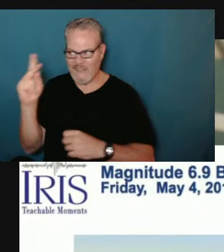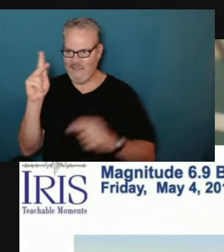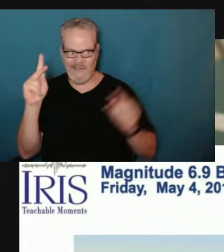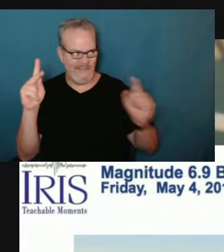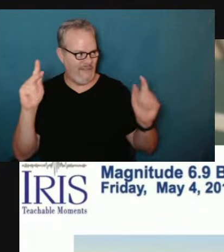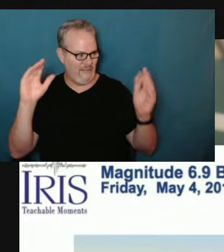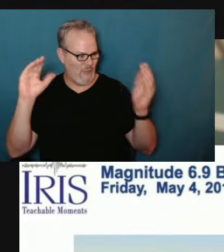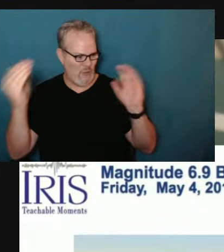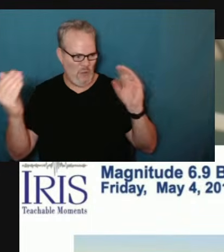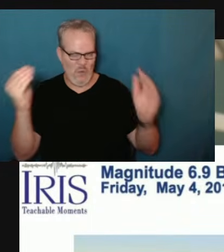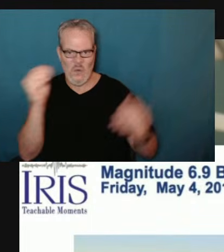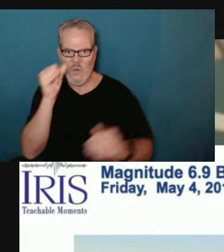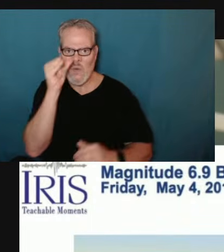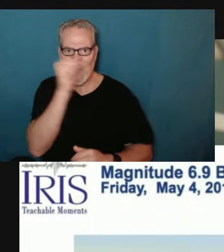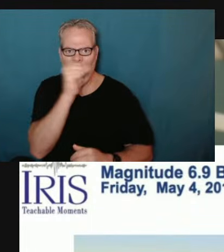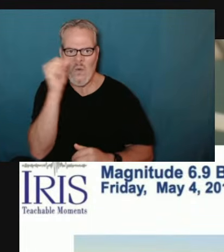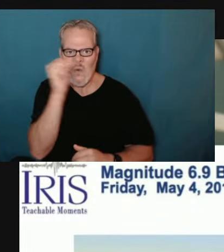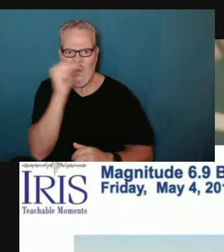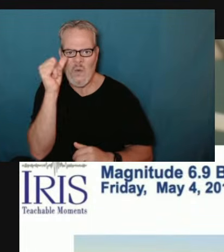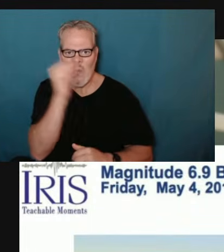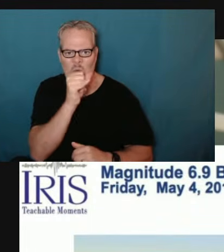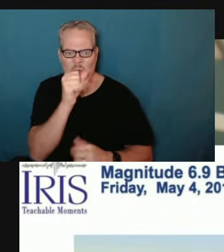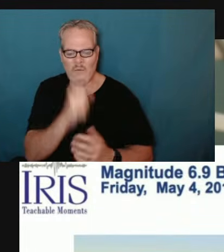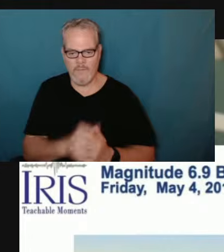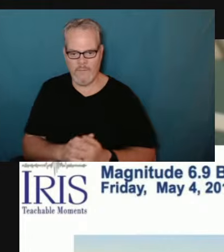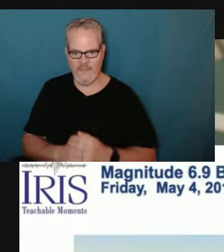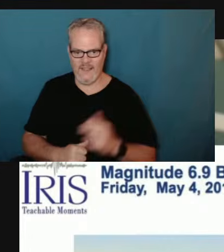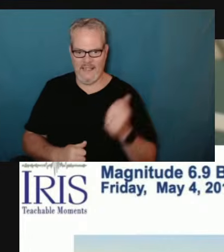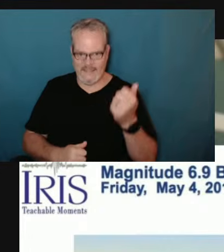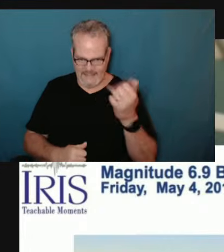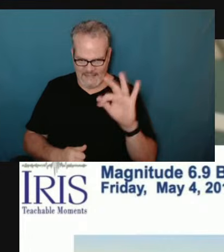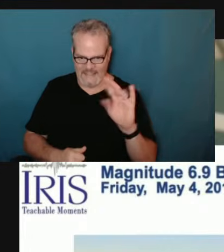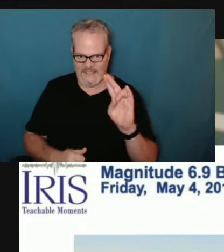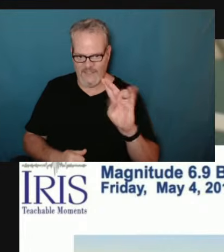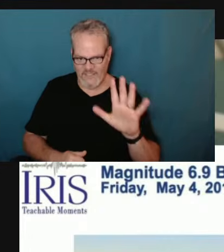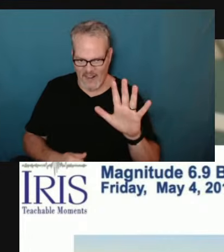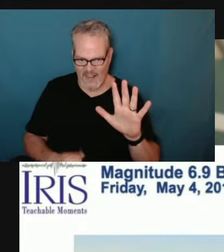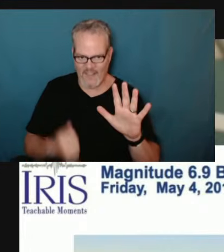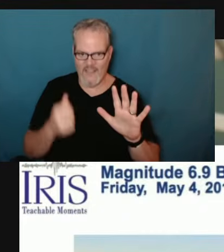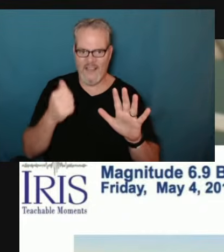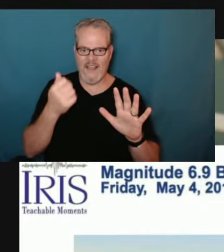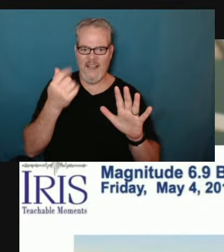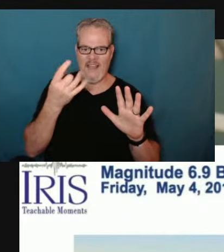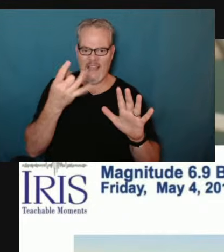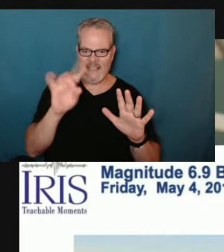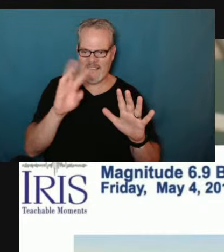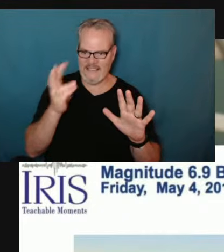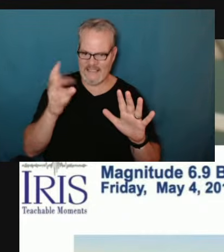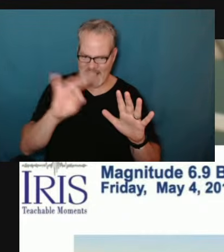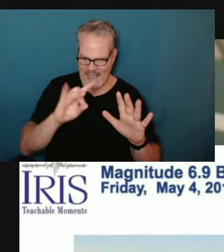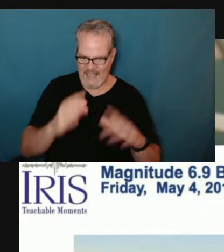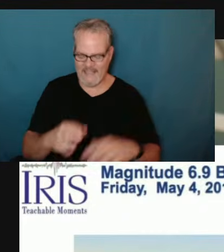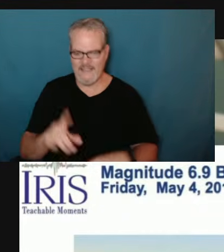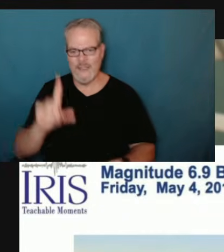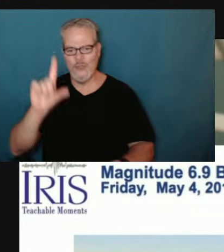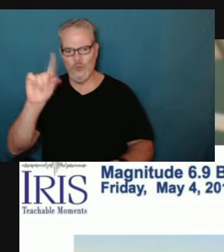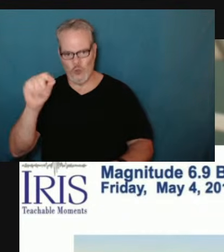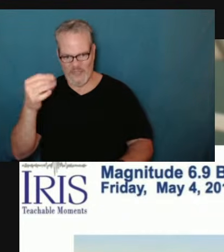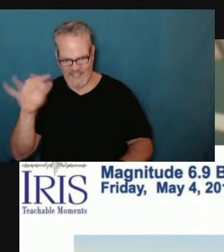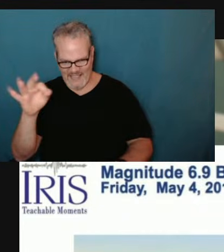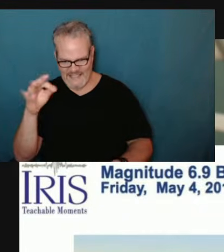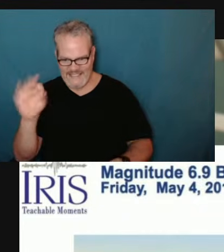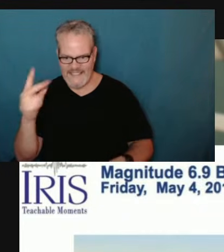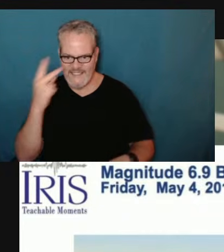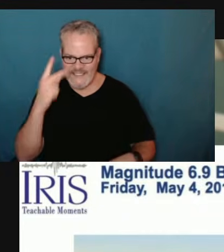So 1975, 1868, 2019, they're all along this fault